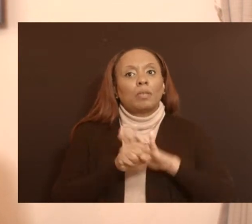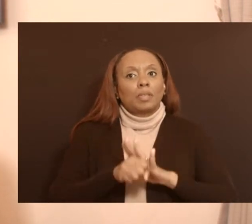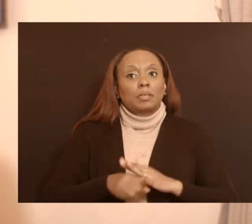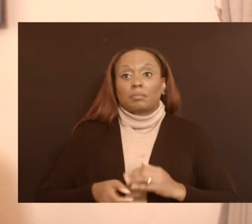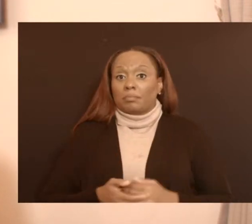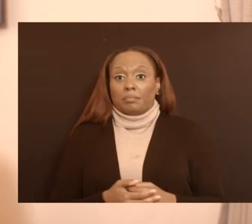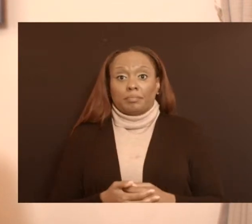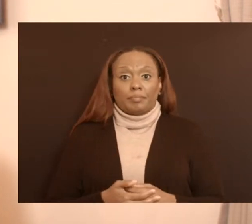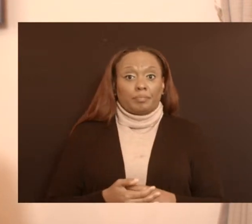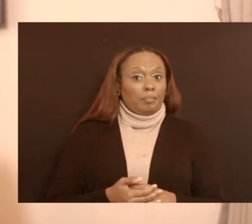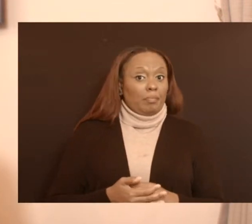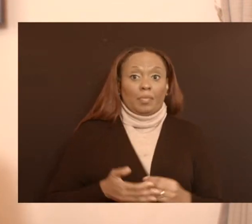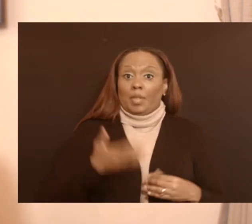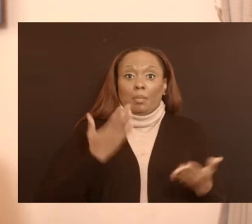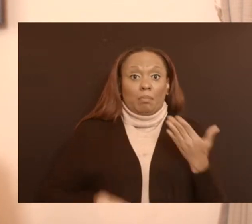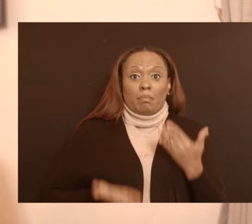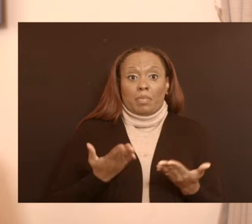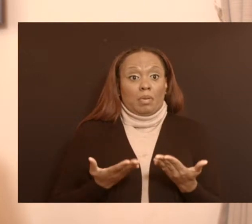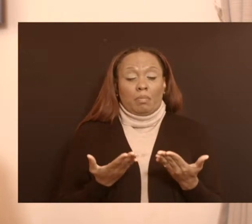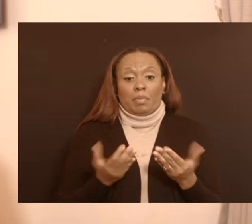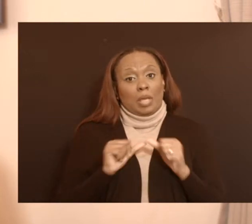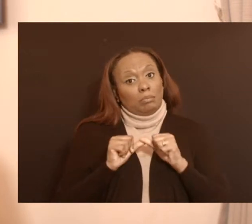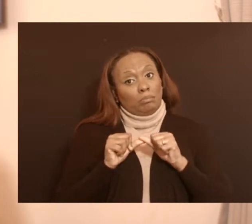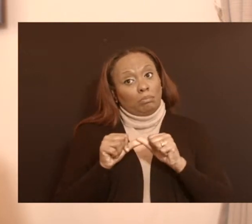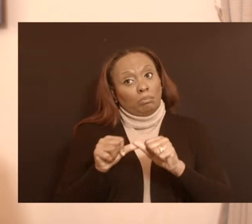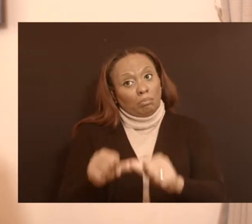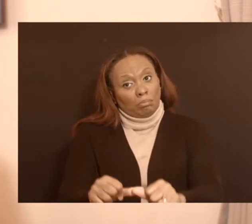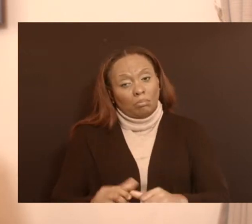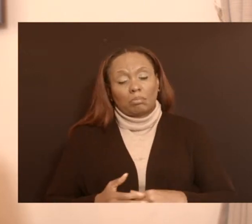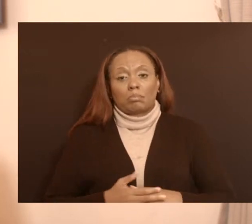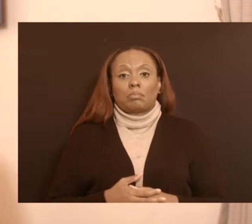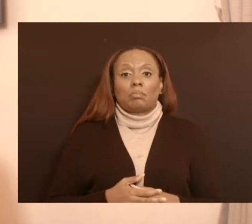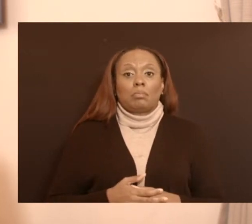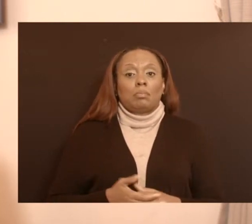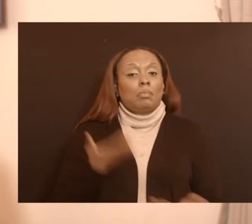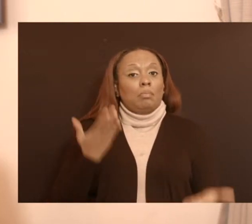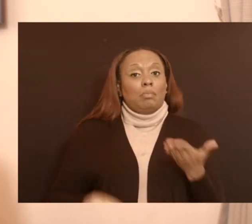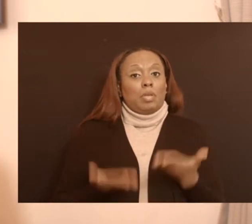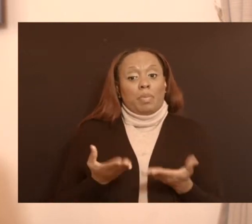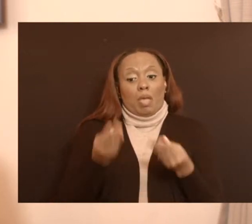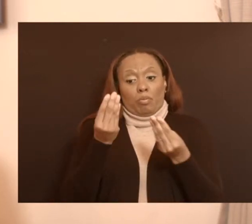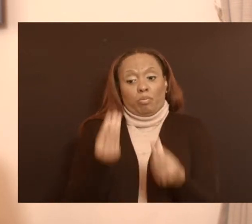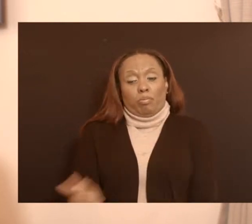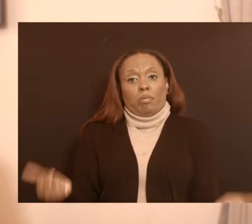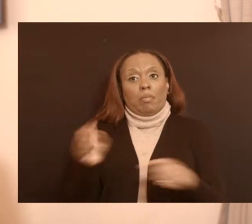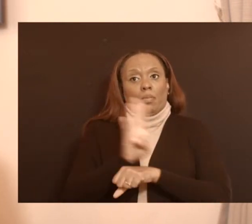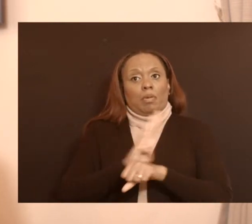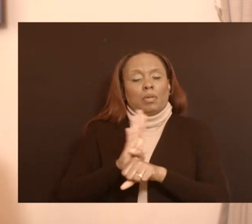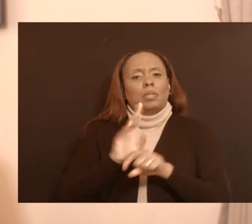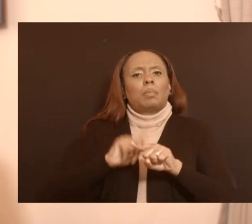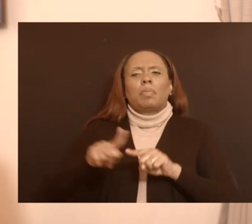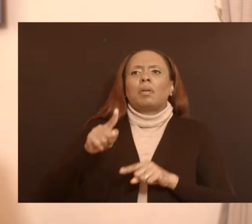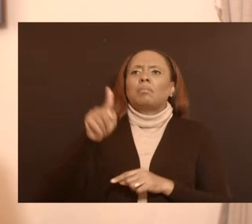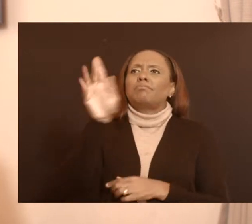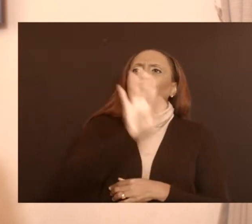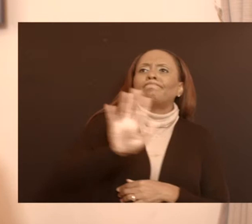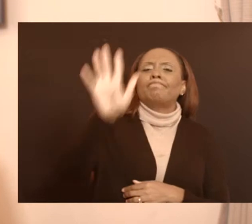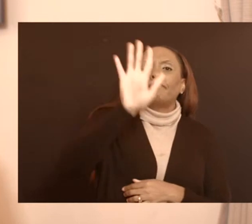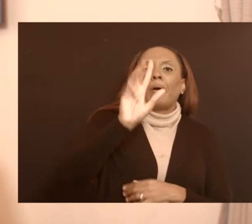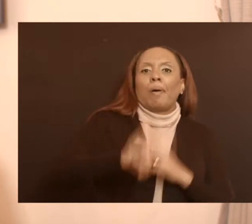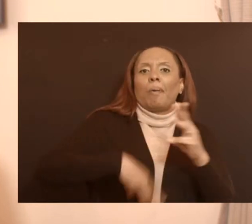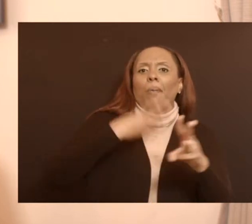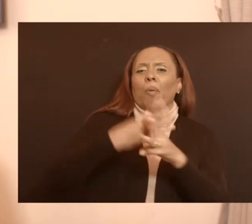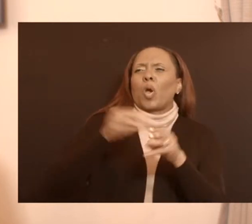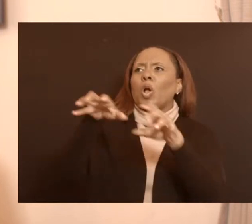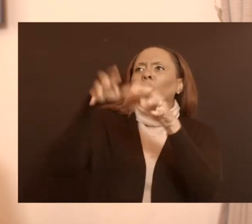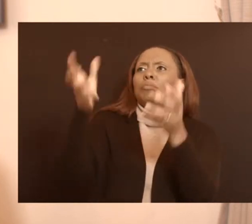anywhere anytime soon. It may go away in Barbados, but in the rest of the world it's still there, which means that at some